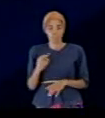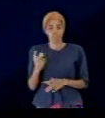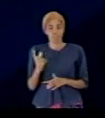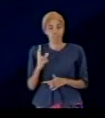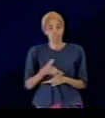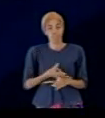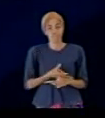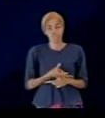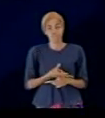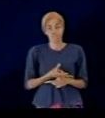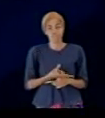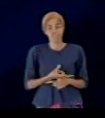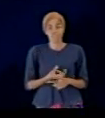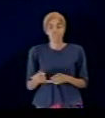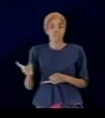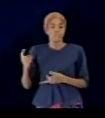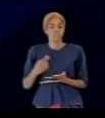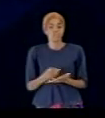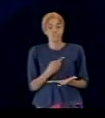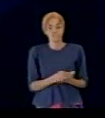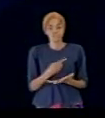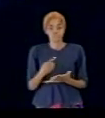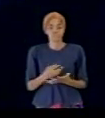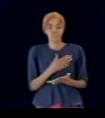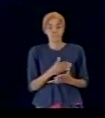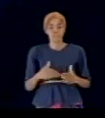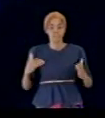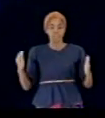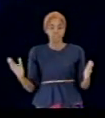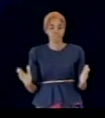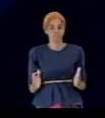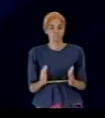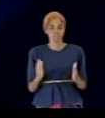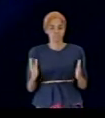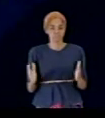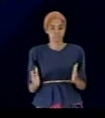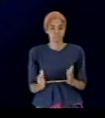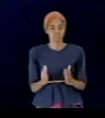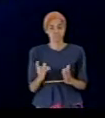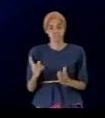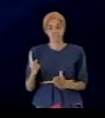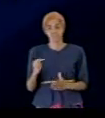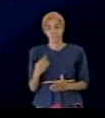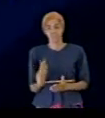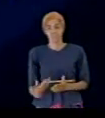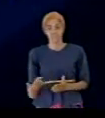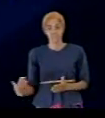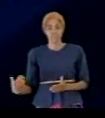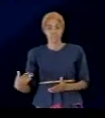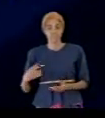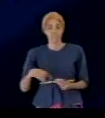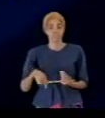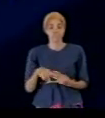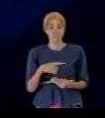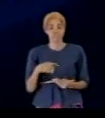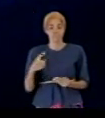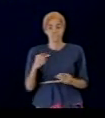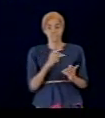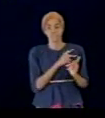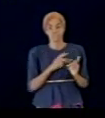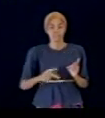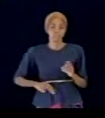3 months, disputing and persuading things